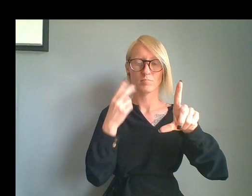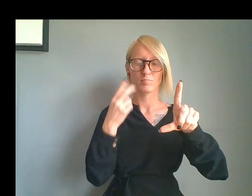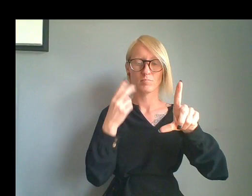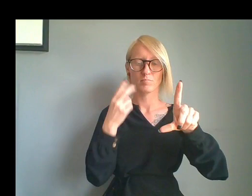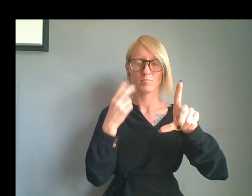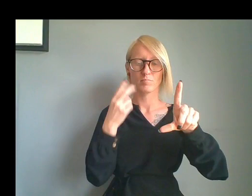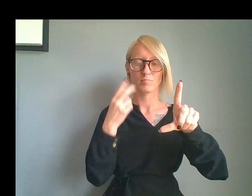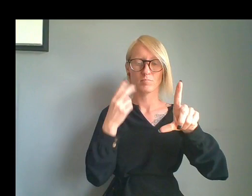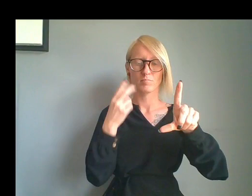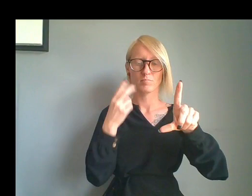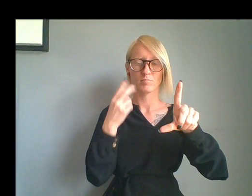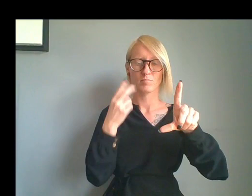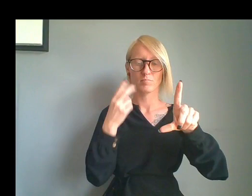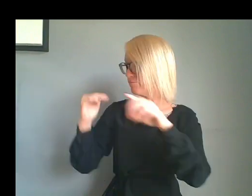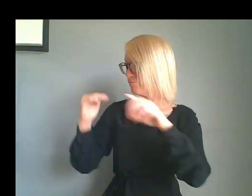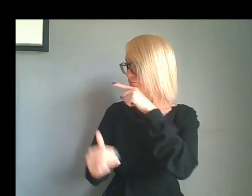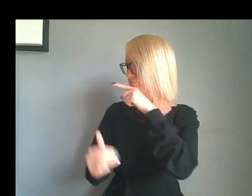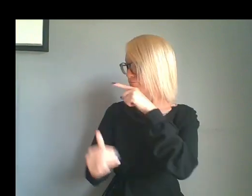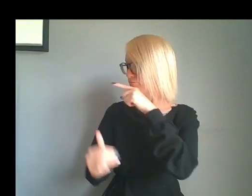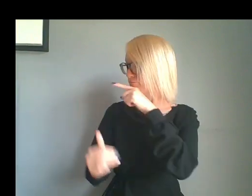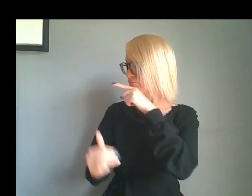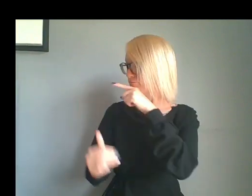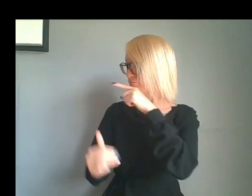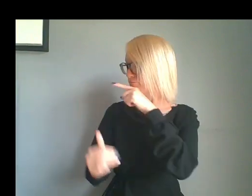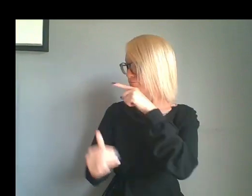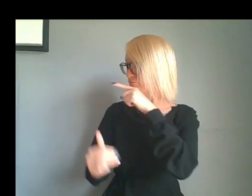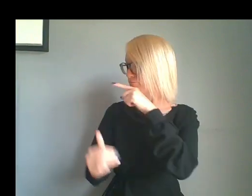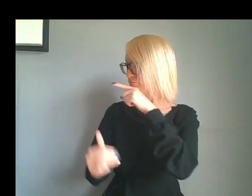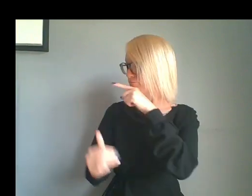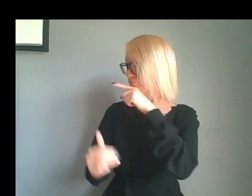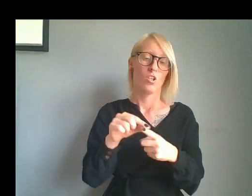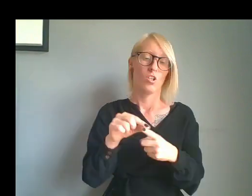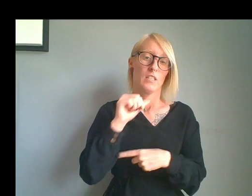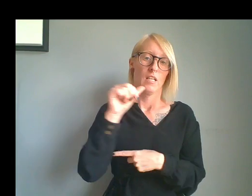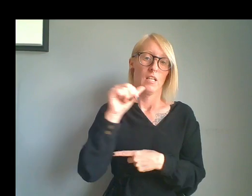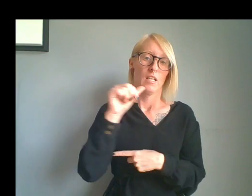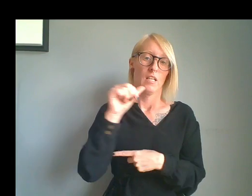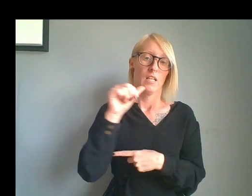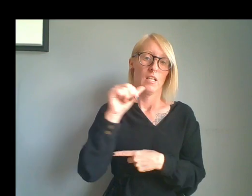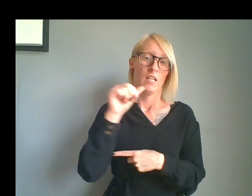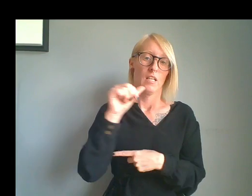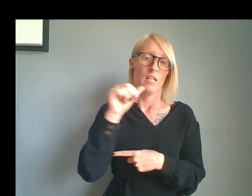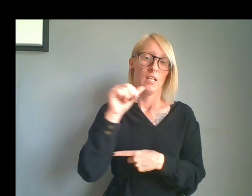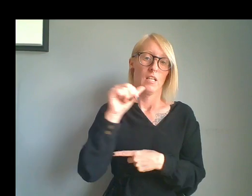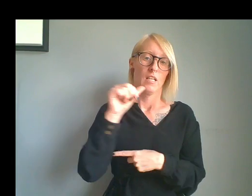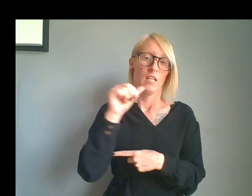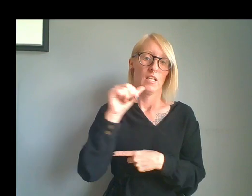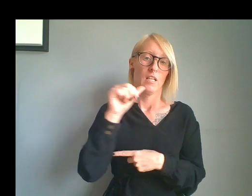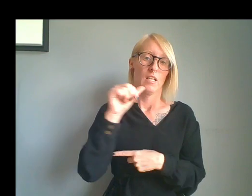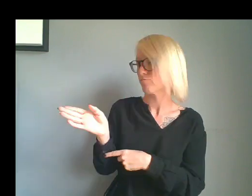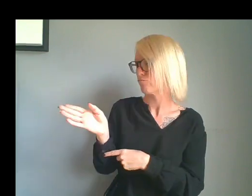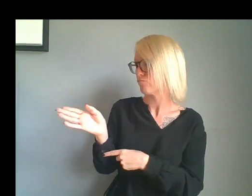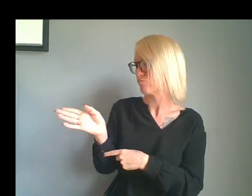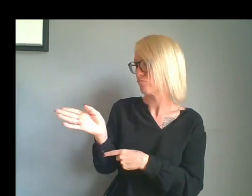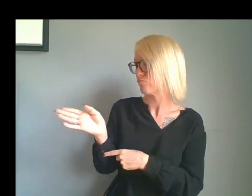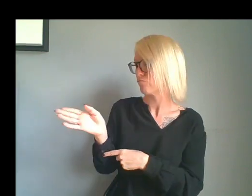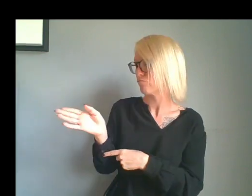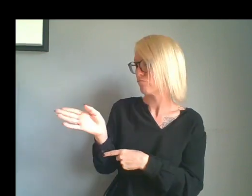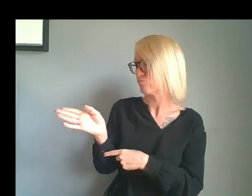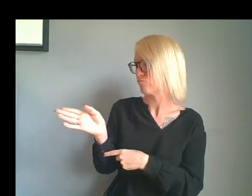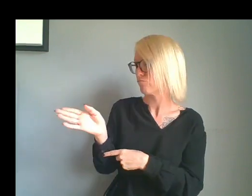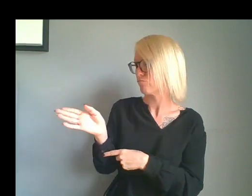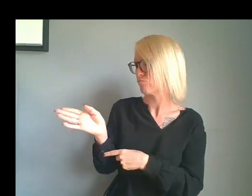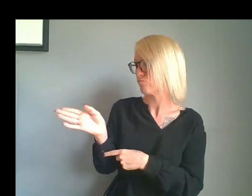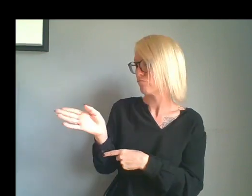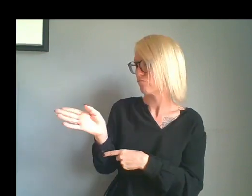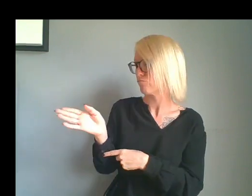tweets do have the word nonprofit in them, and in the green the green below it, you'll see that these were all